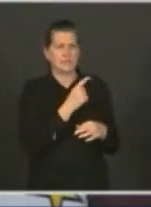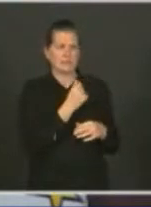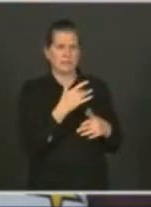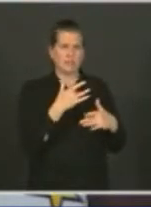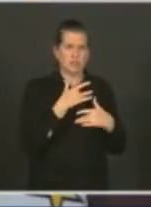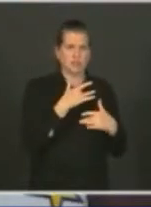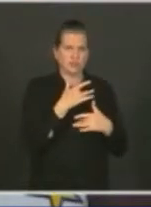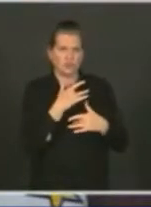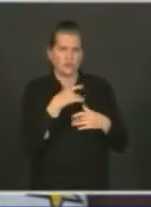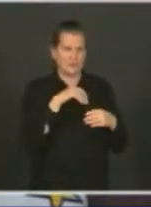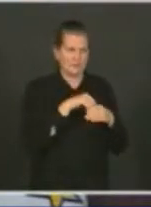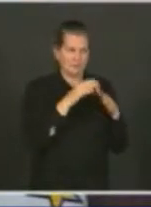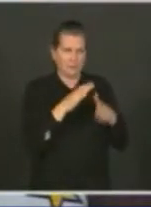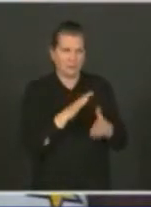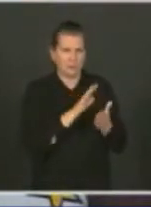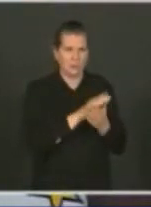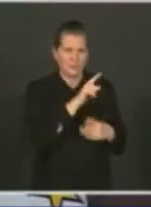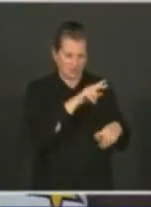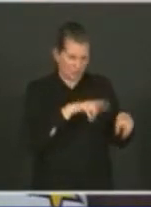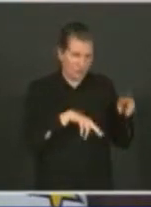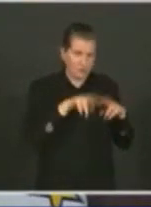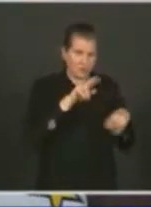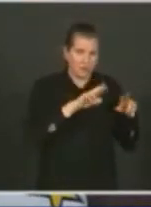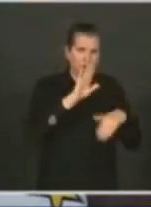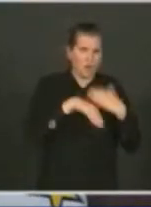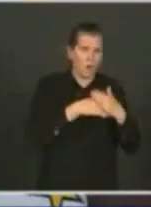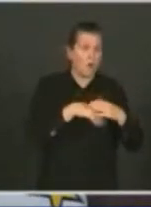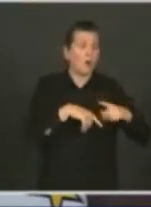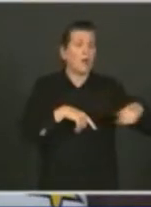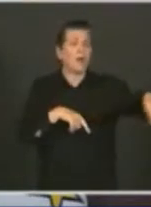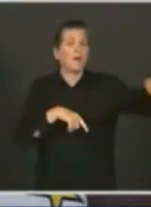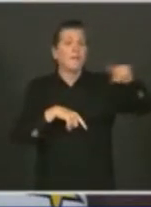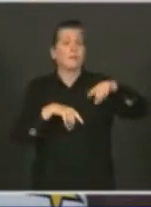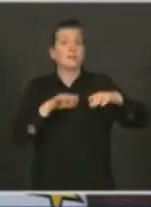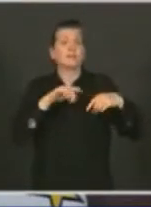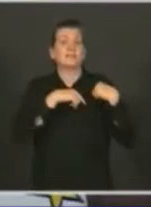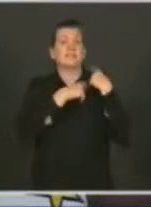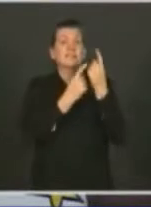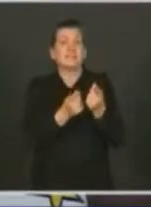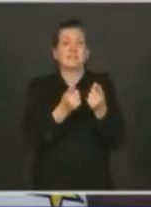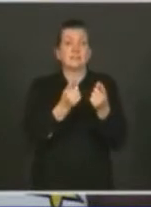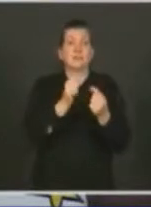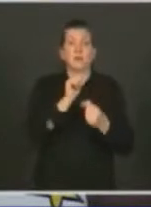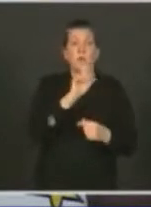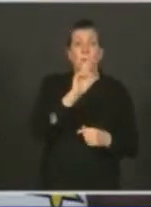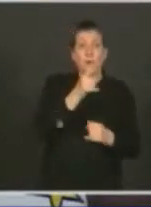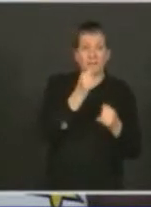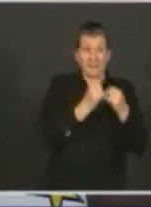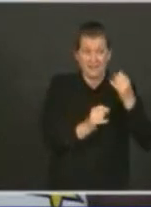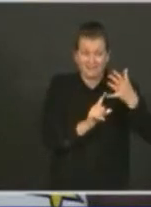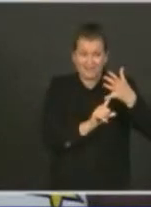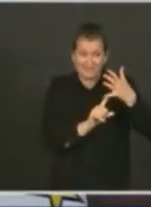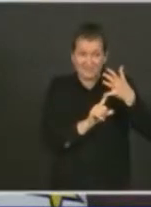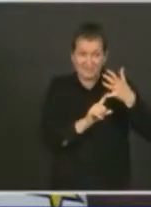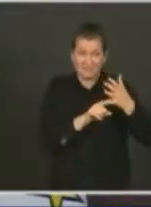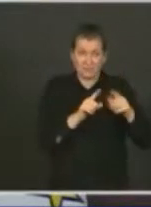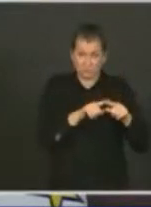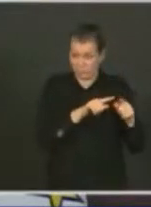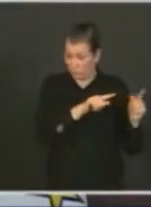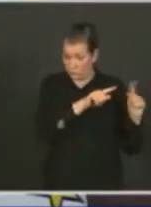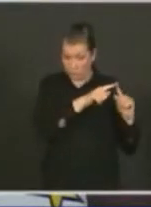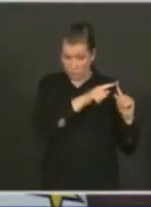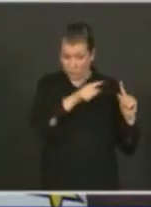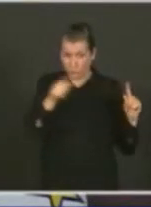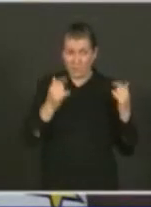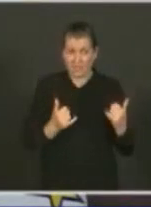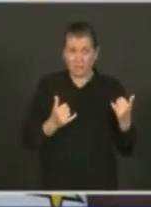in-person, and now having looked at all the data for the past several months, not just here, but everywhere, he is convinced staying in school for